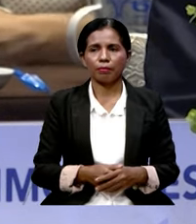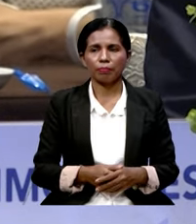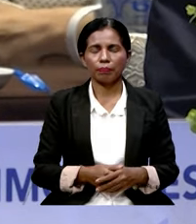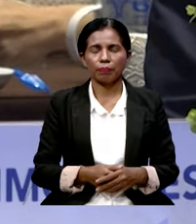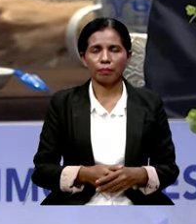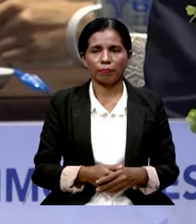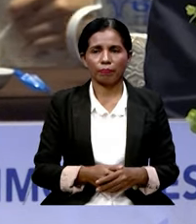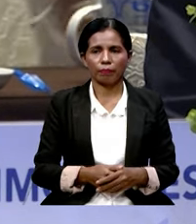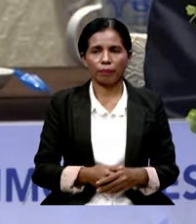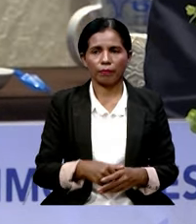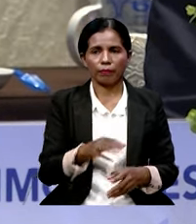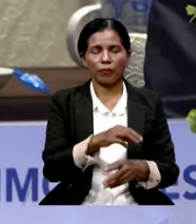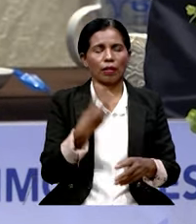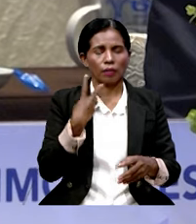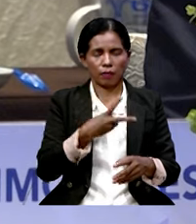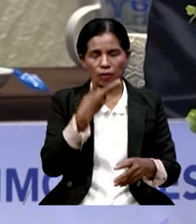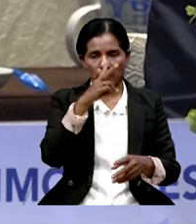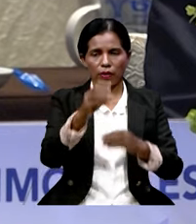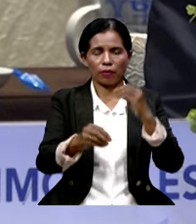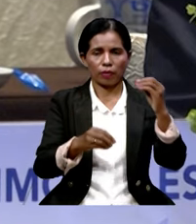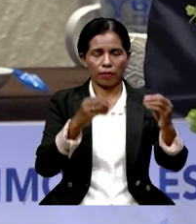phenomenon underscores the